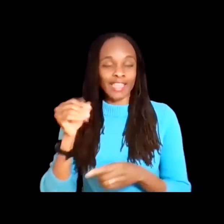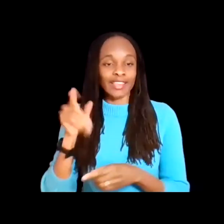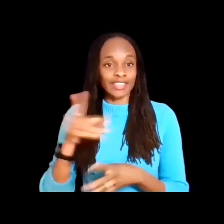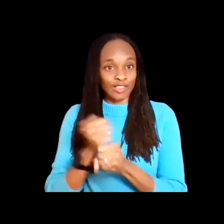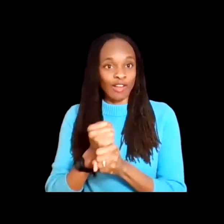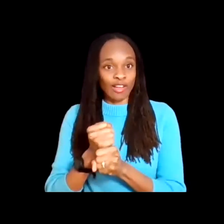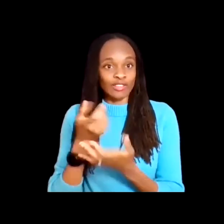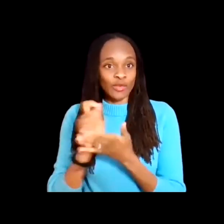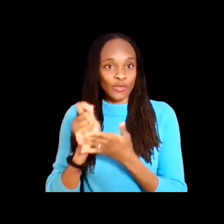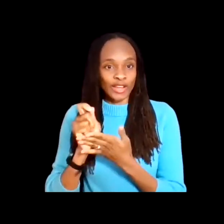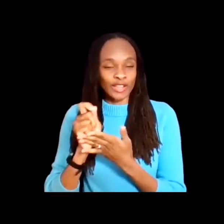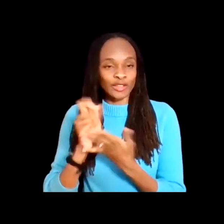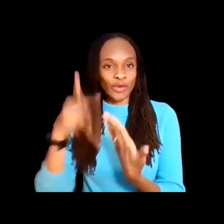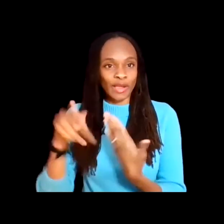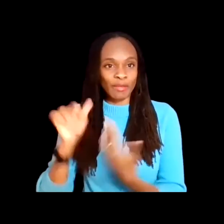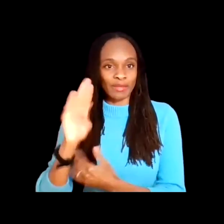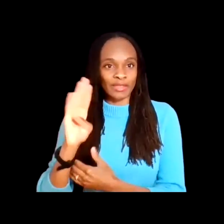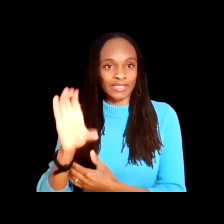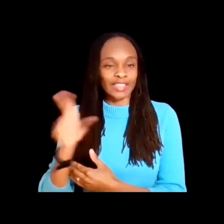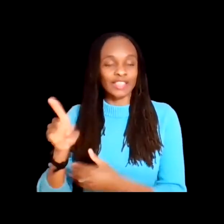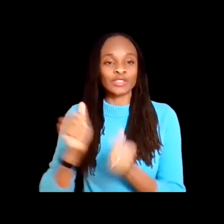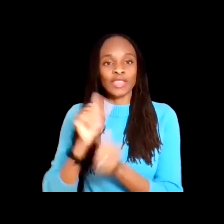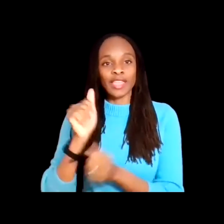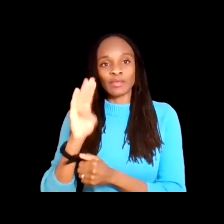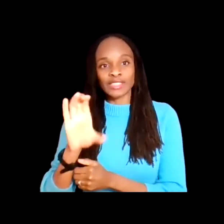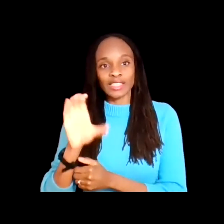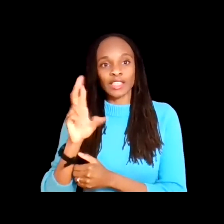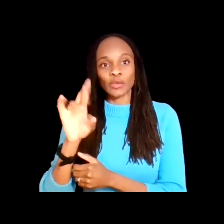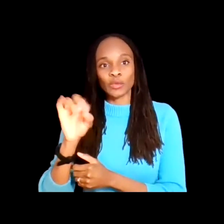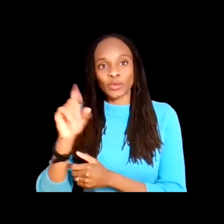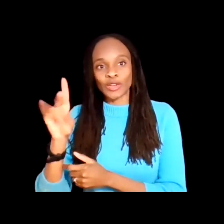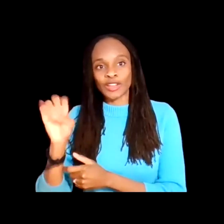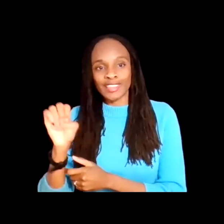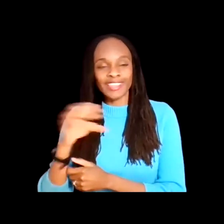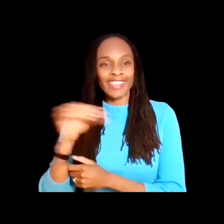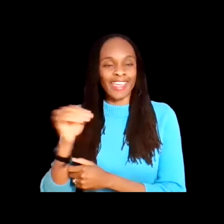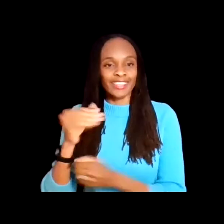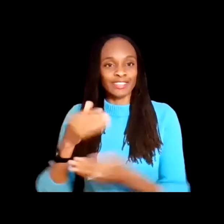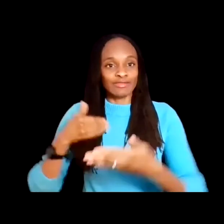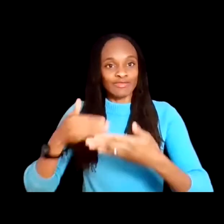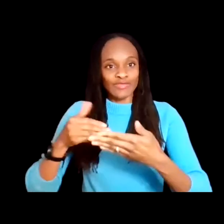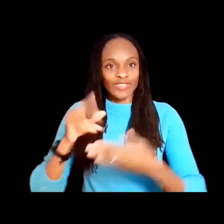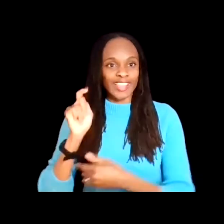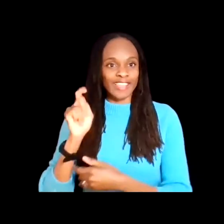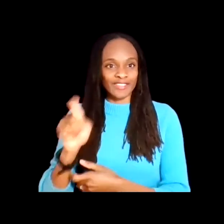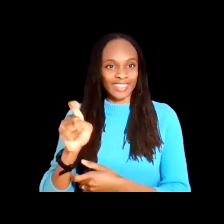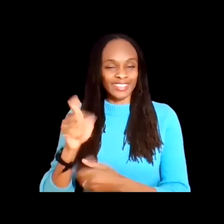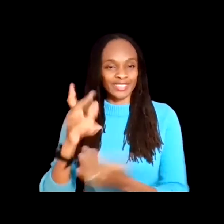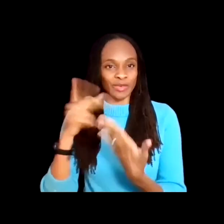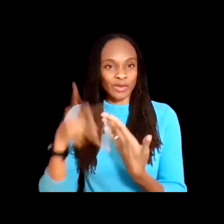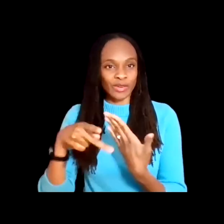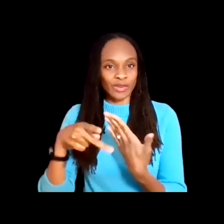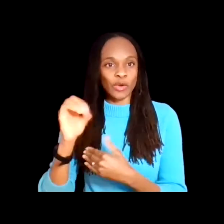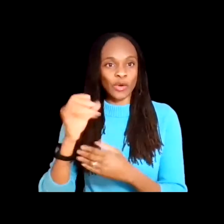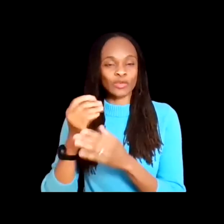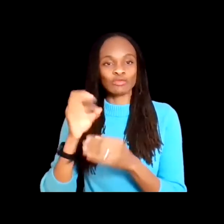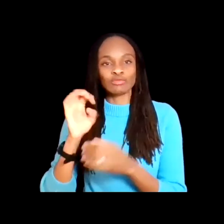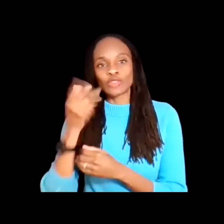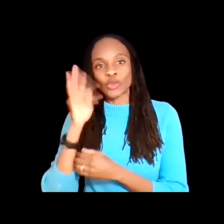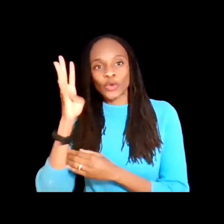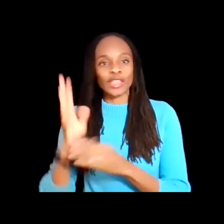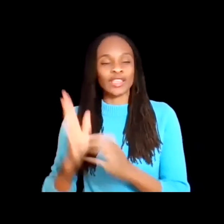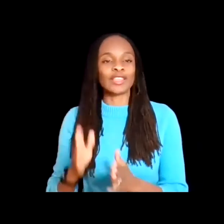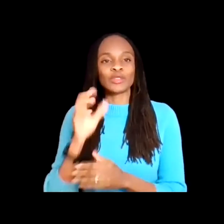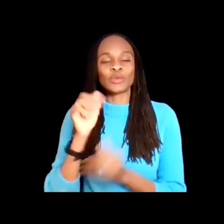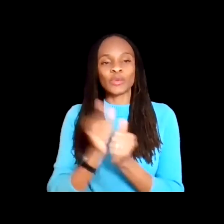has written on series including ABC's The Rookie and an upcoming comedic program for Netflix that was co-created by Jeremy Connor of Drunk